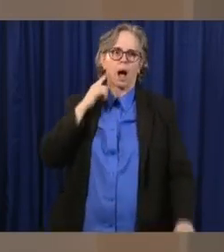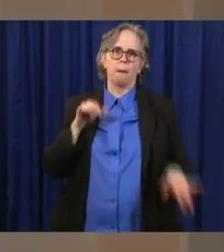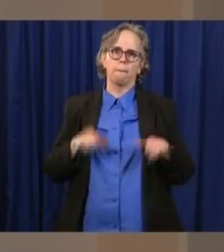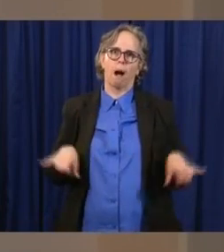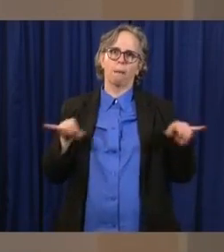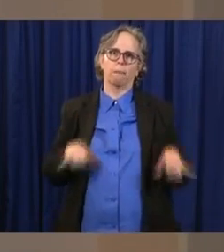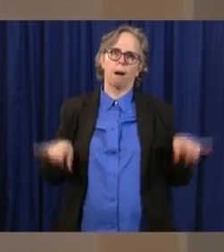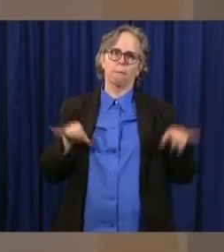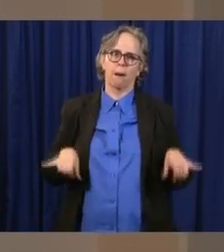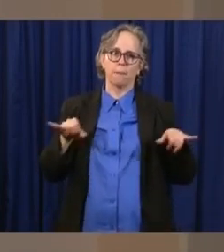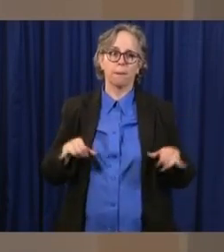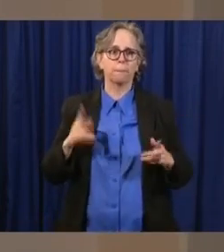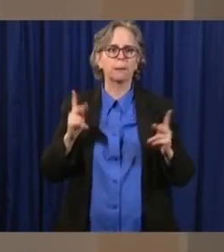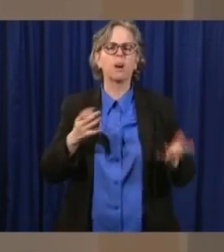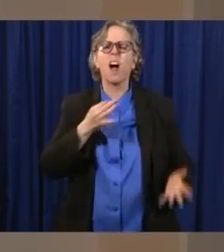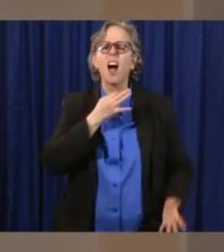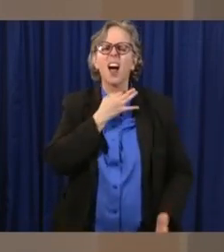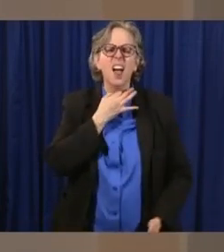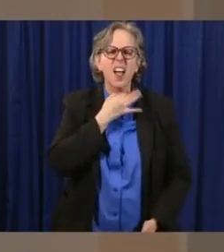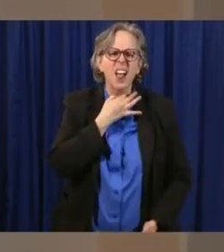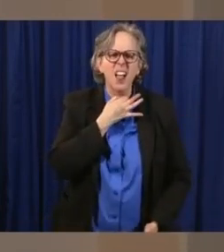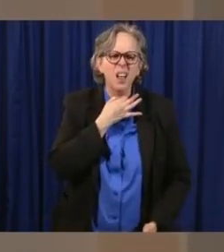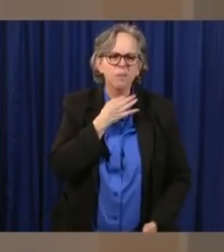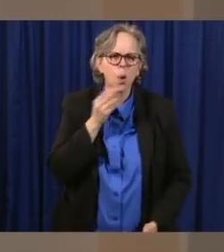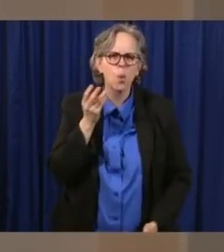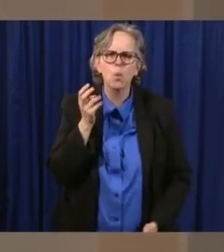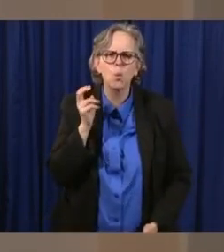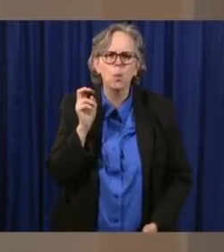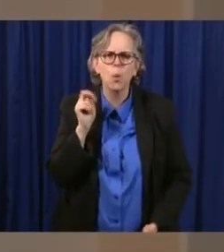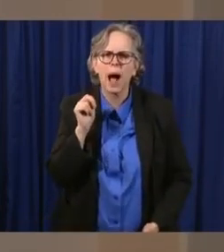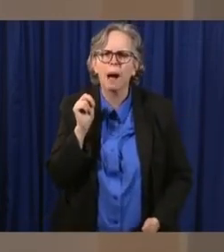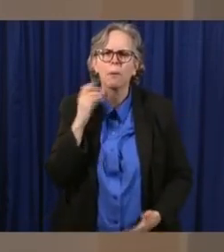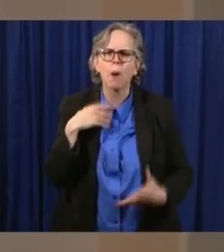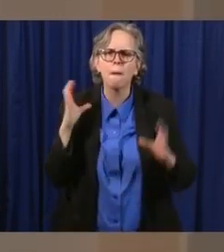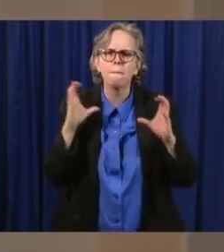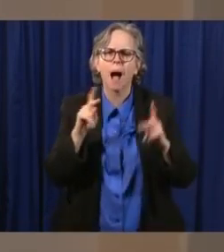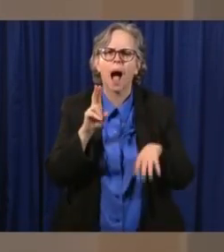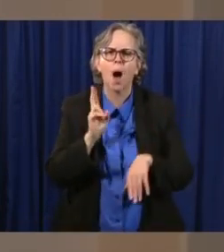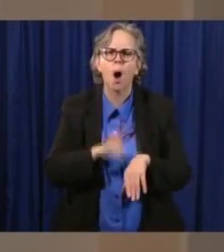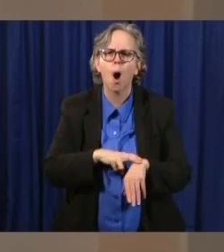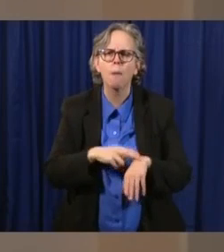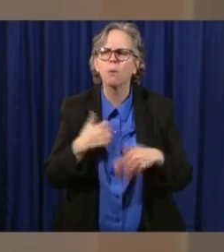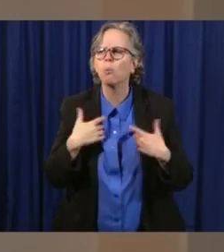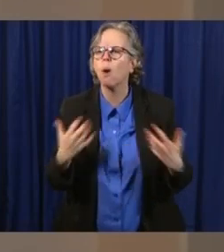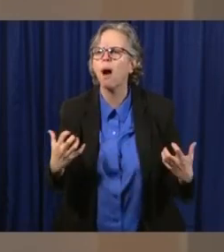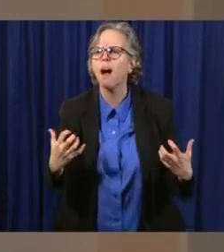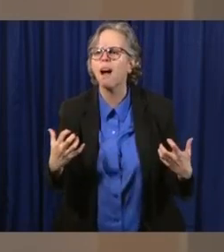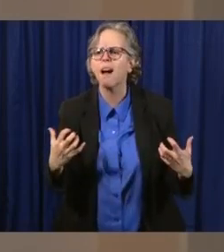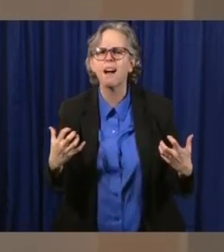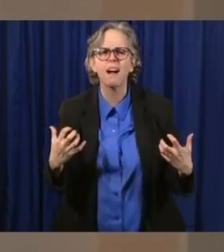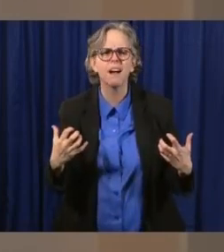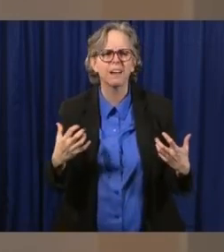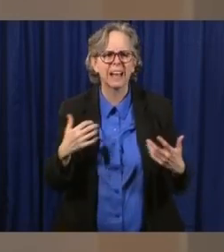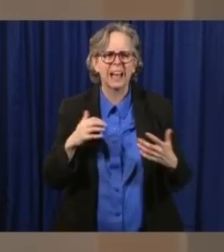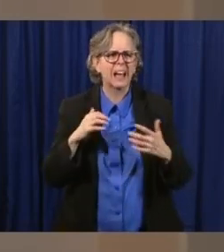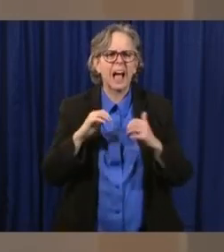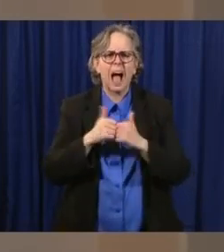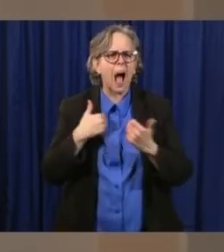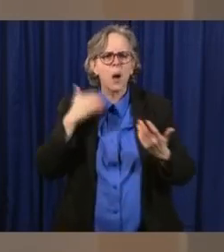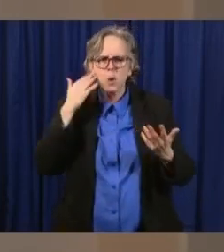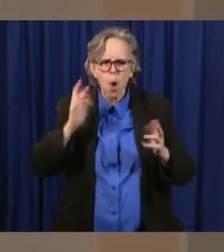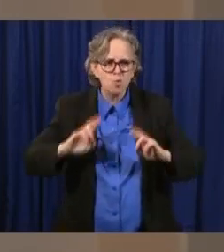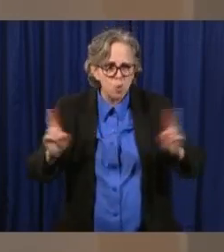are wondering, when will things get back to normal, and what will that be based on?